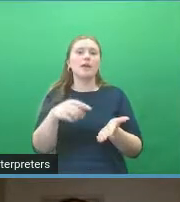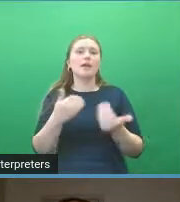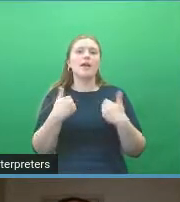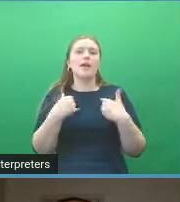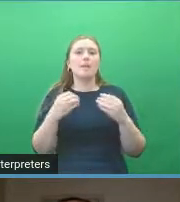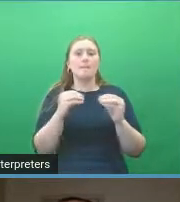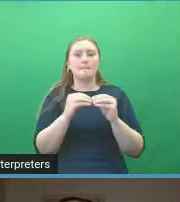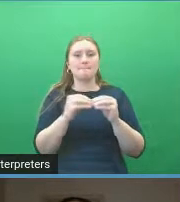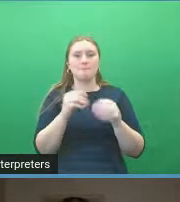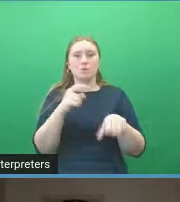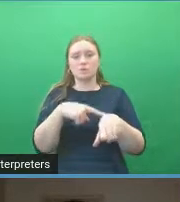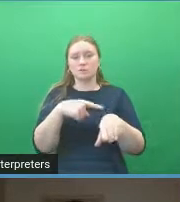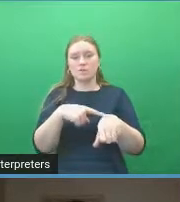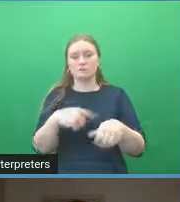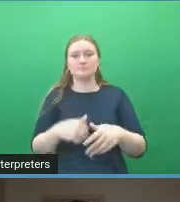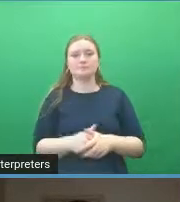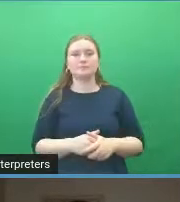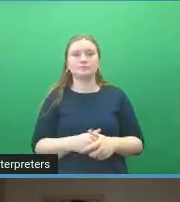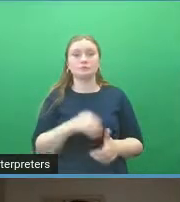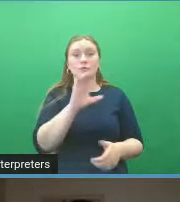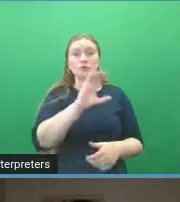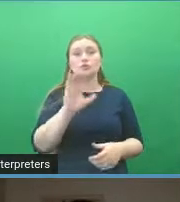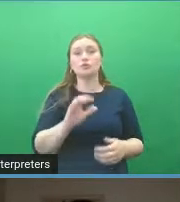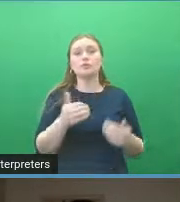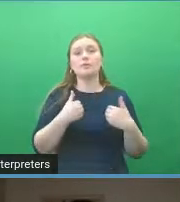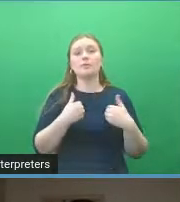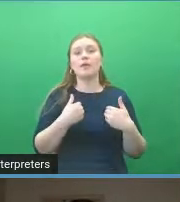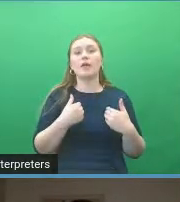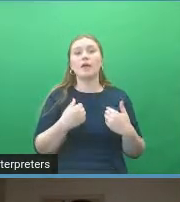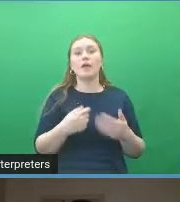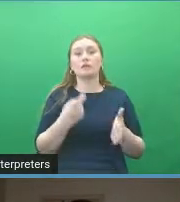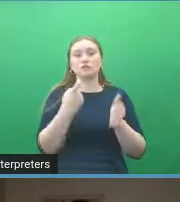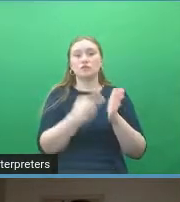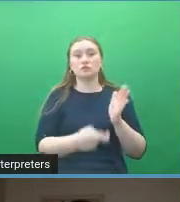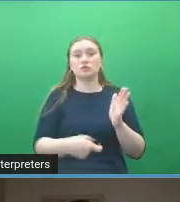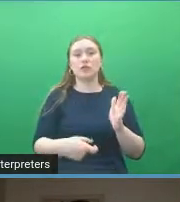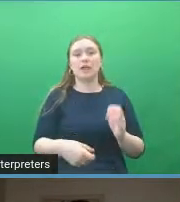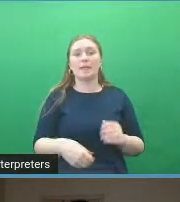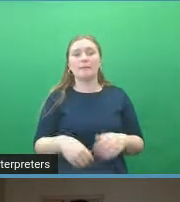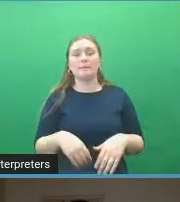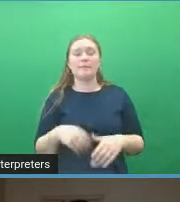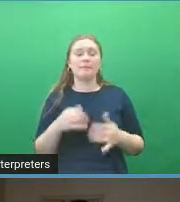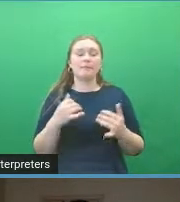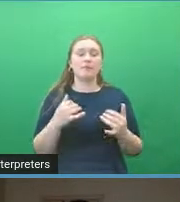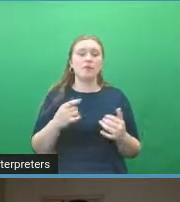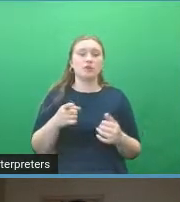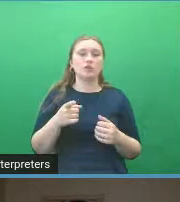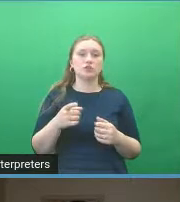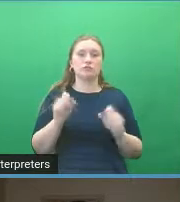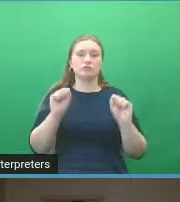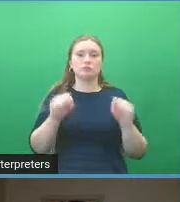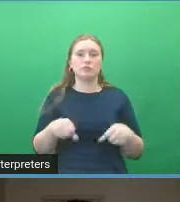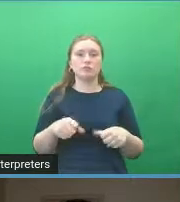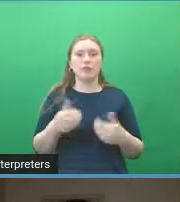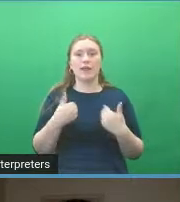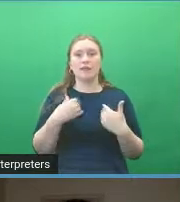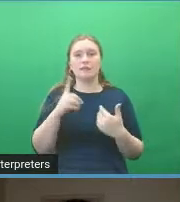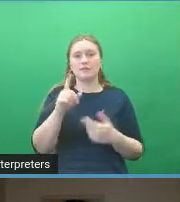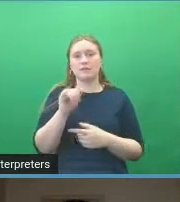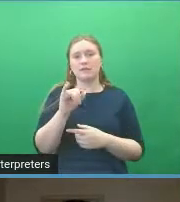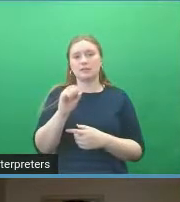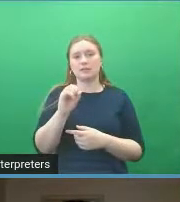nonprofit discount, and you can also get discounts through partners like TechSoup and Nonprofit Rate. Those are 2 websites that you can get discounts on